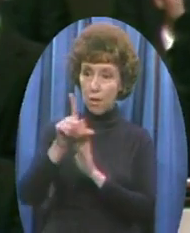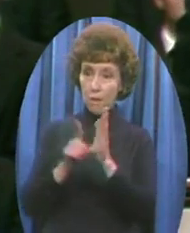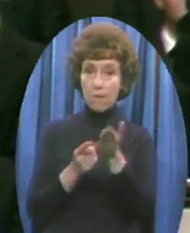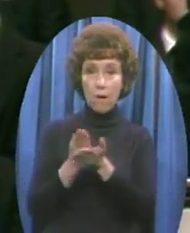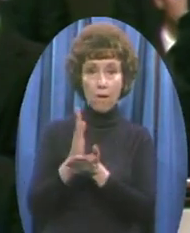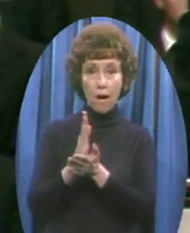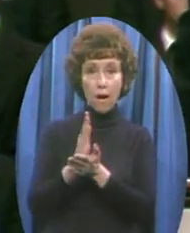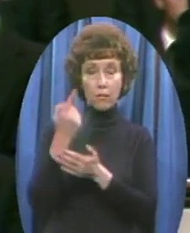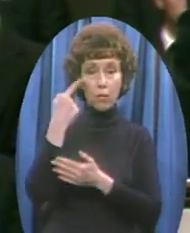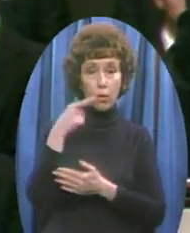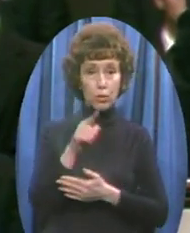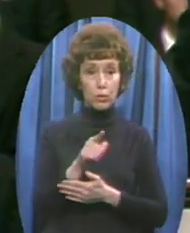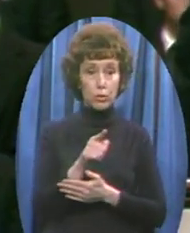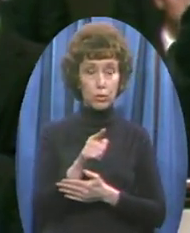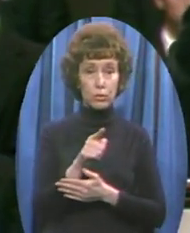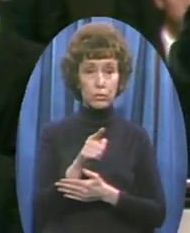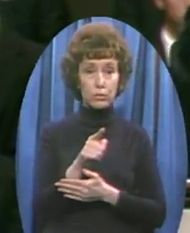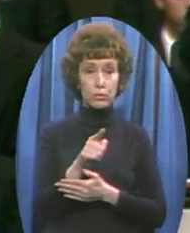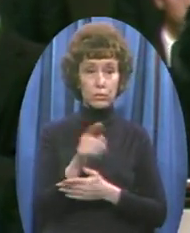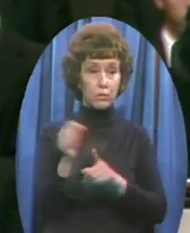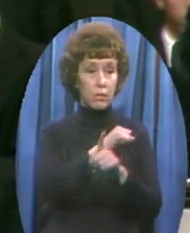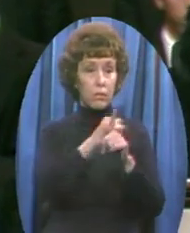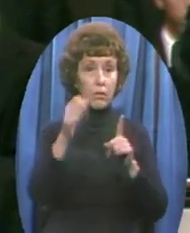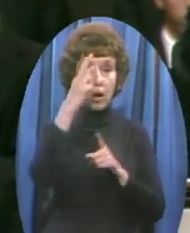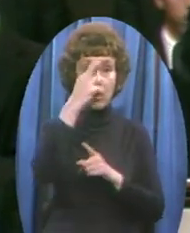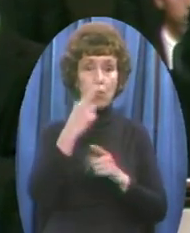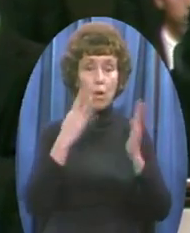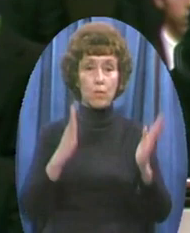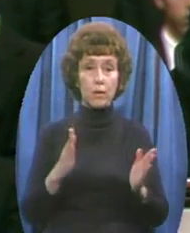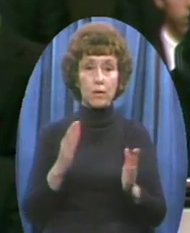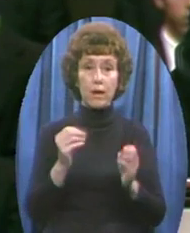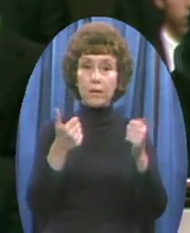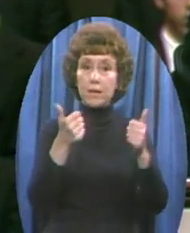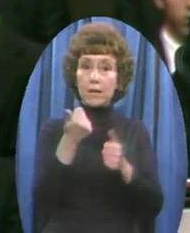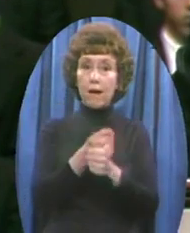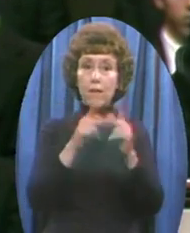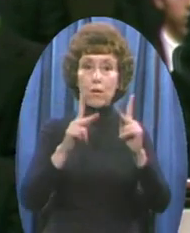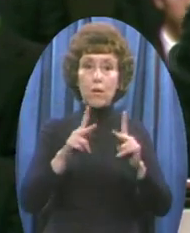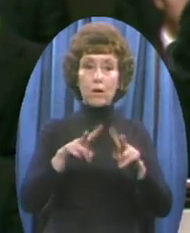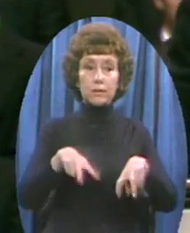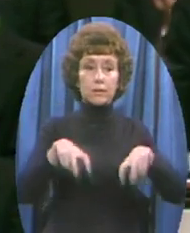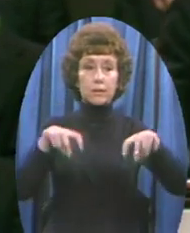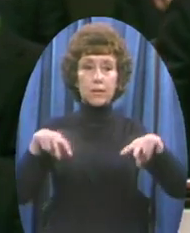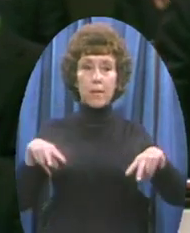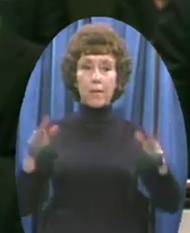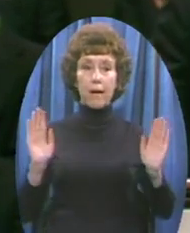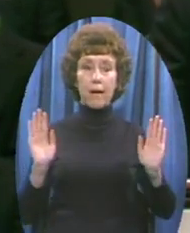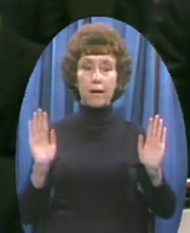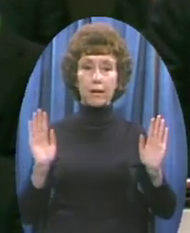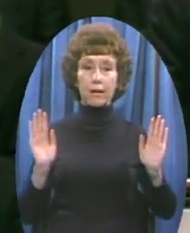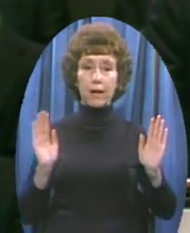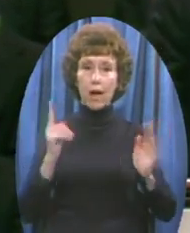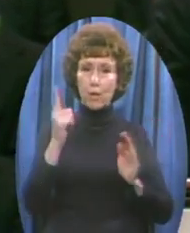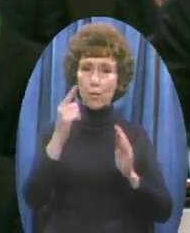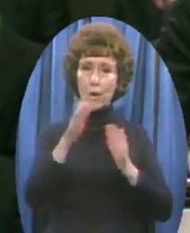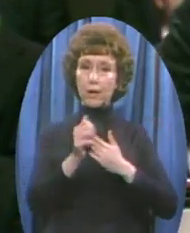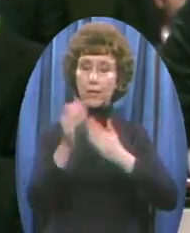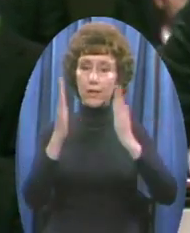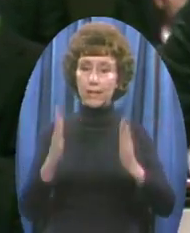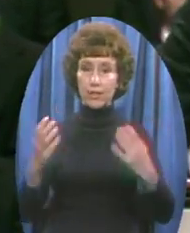Roman? And immediately everybody stood back. And one of the leaders came and